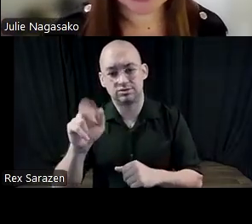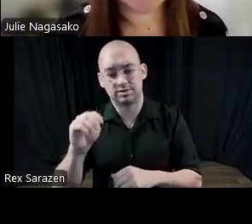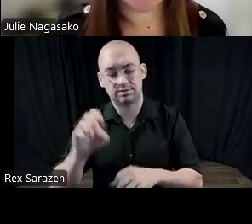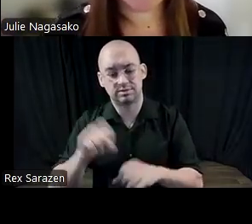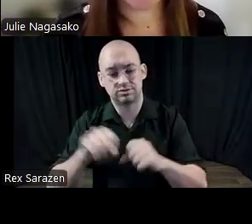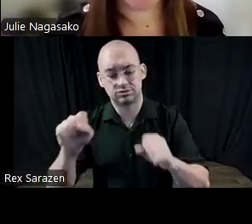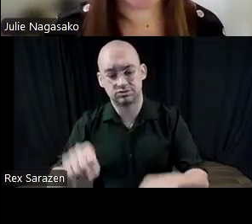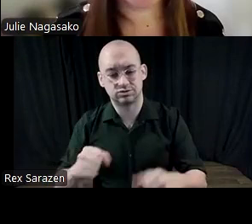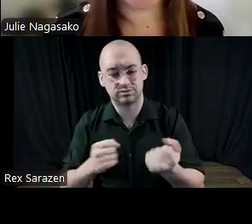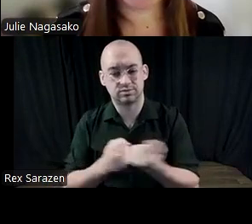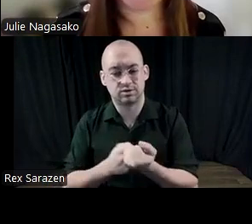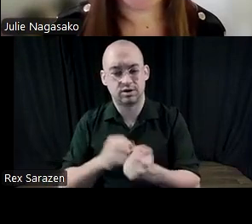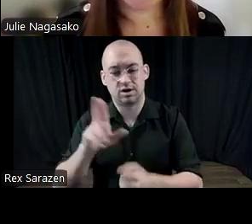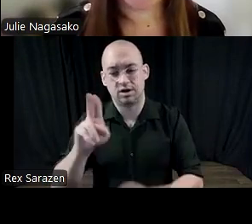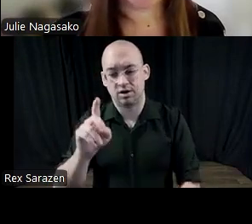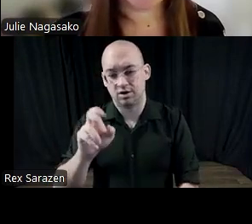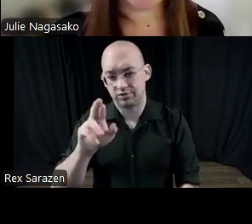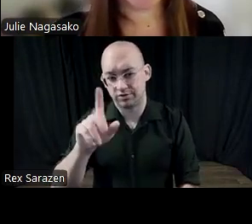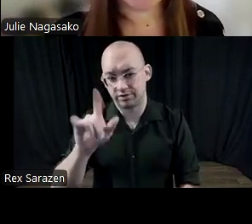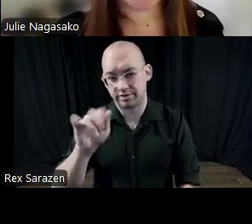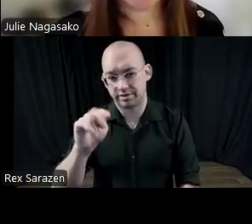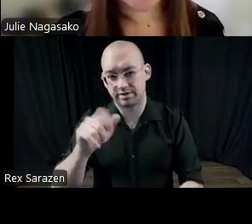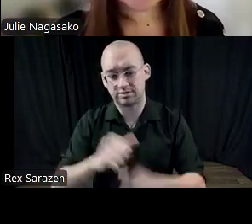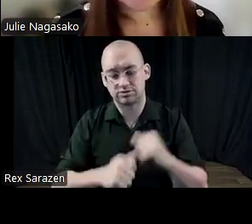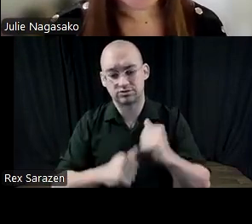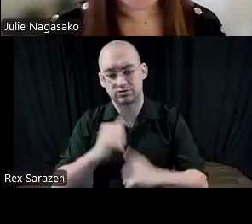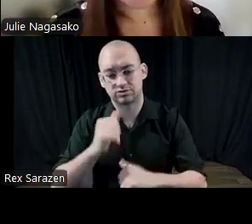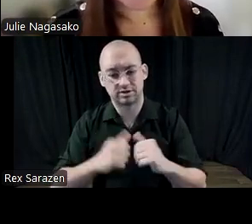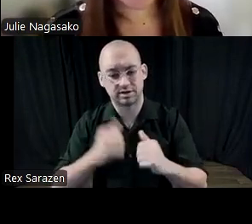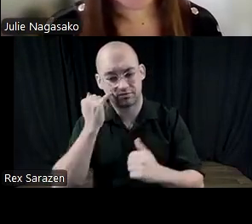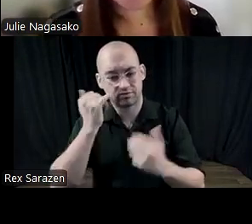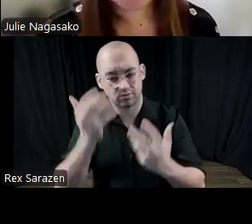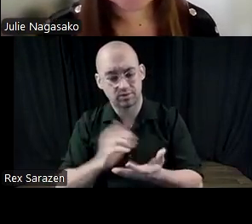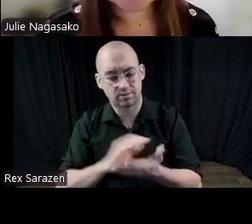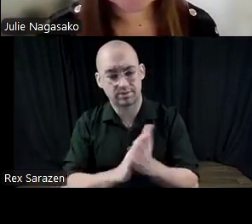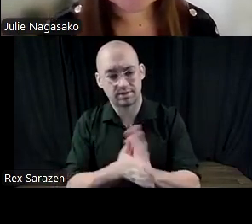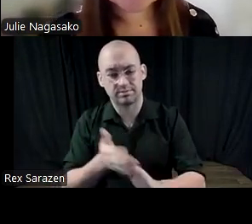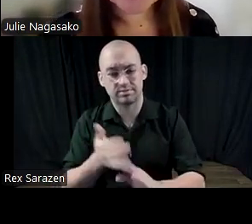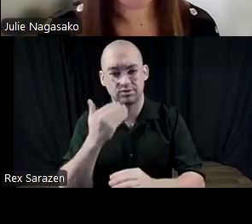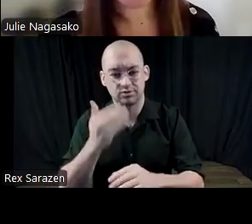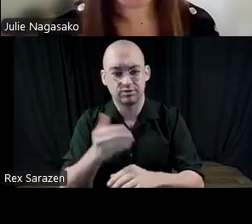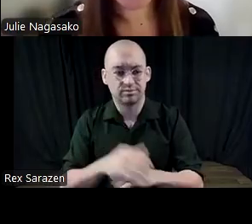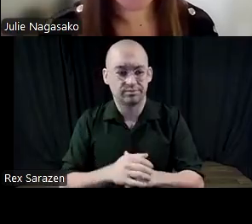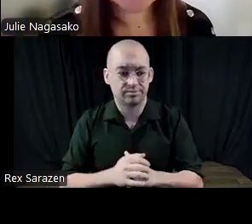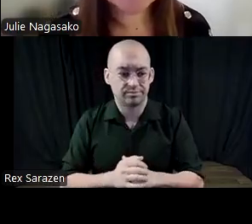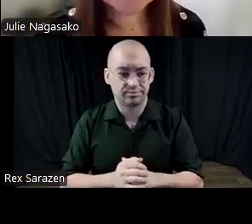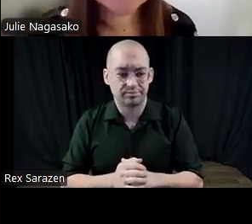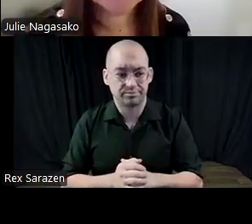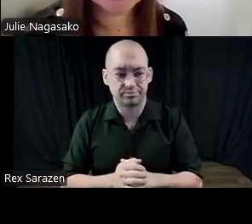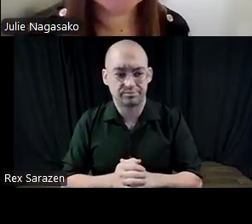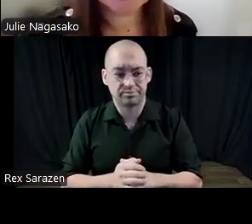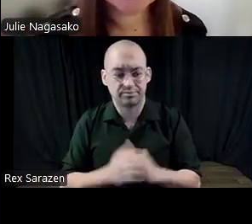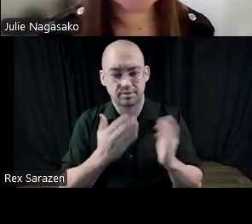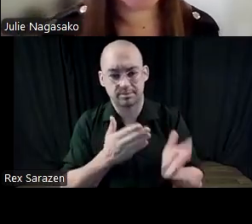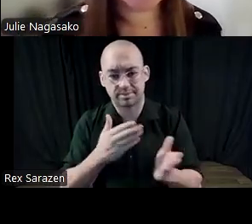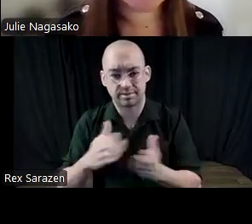underlying drivers that we might need to address if we're going to be effective. Next slide. So in terms of our planning process, we can